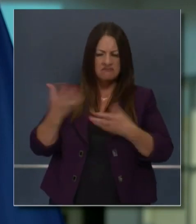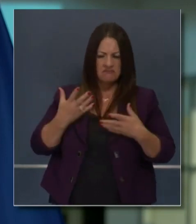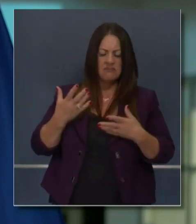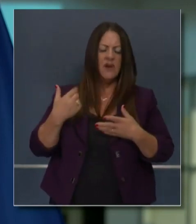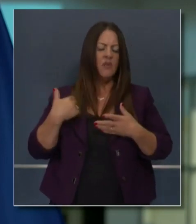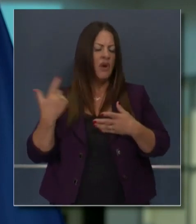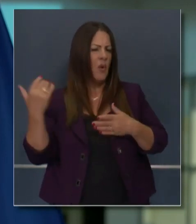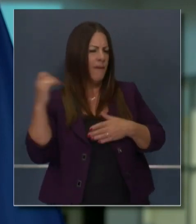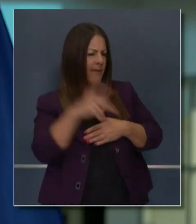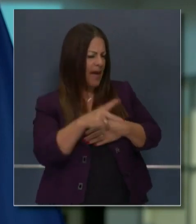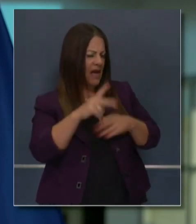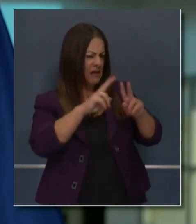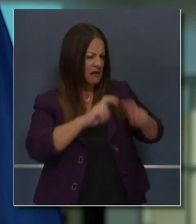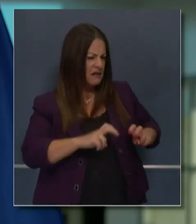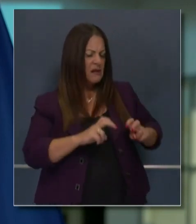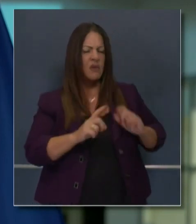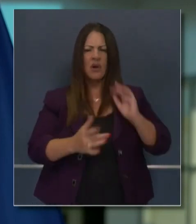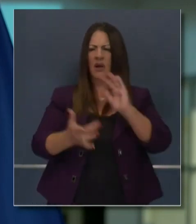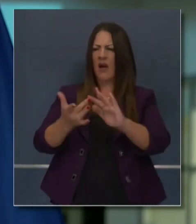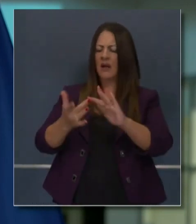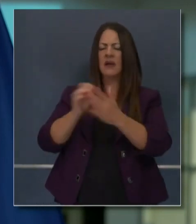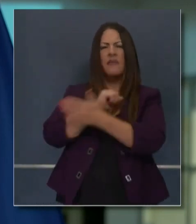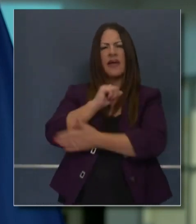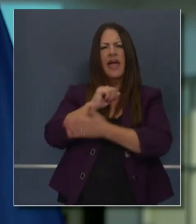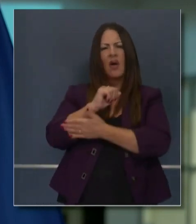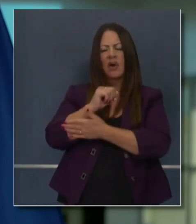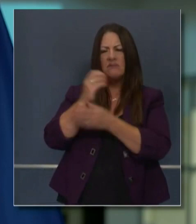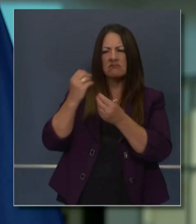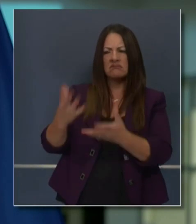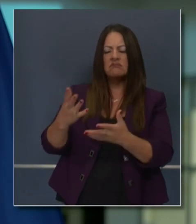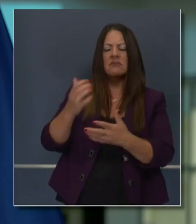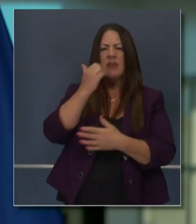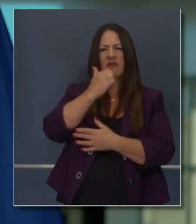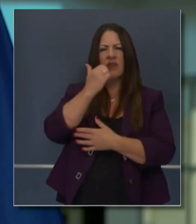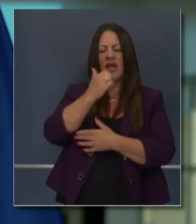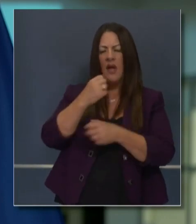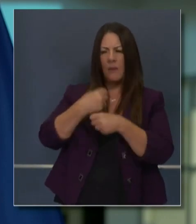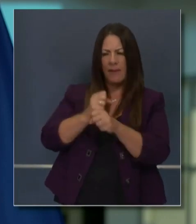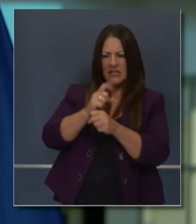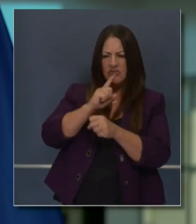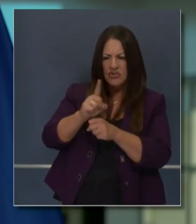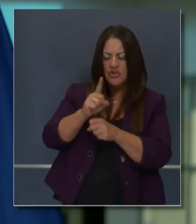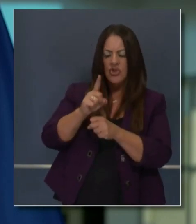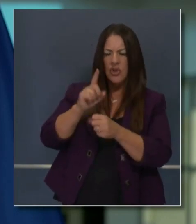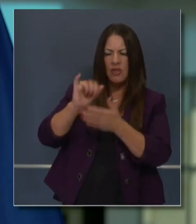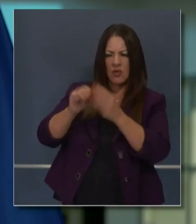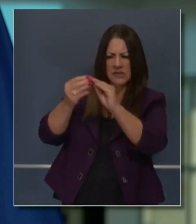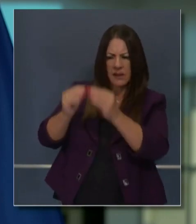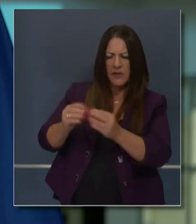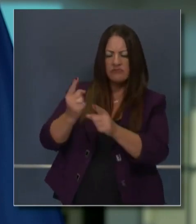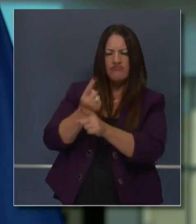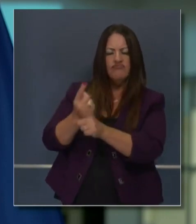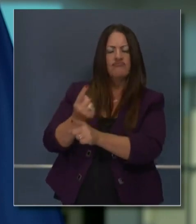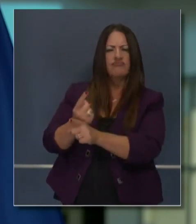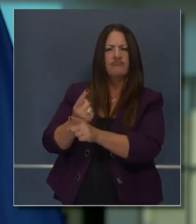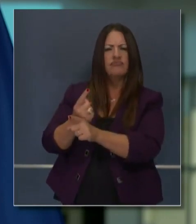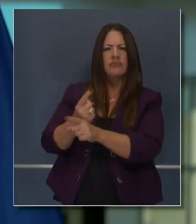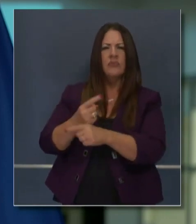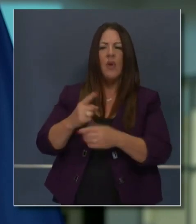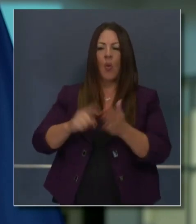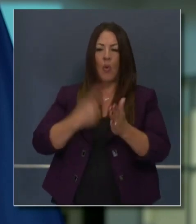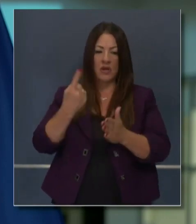system and given to the counties, as we do every day, to be able to work through and then return those cases